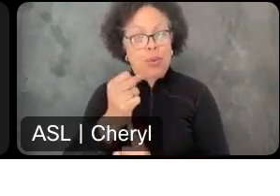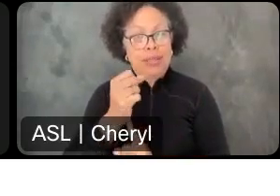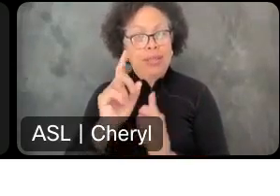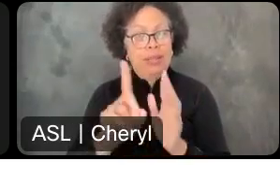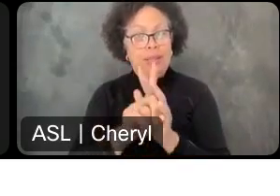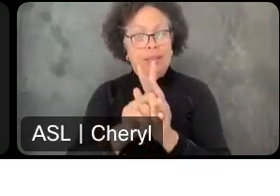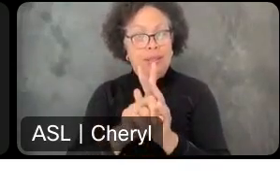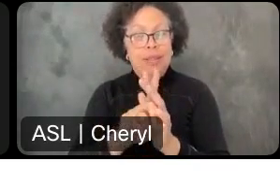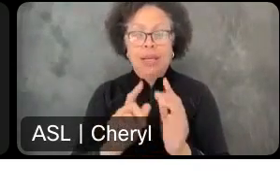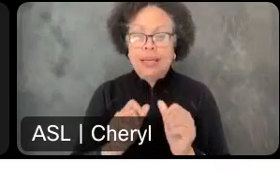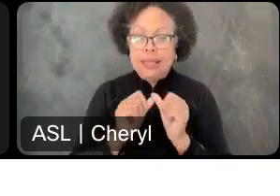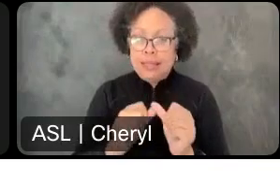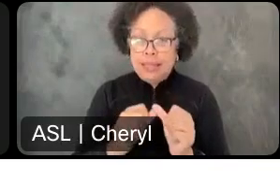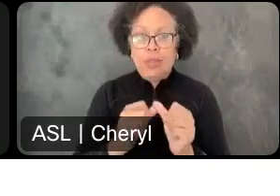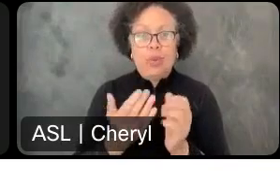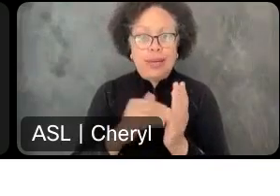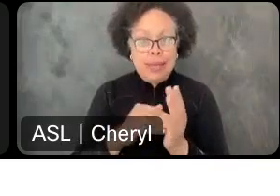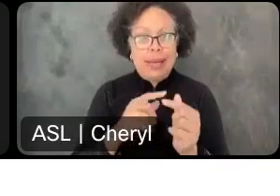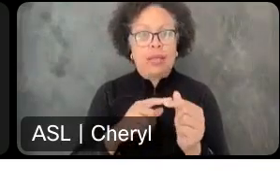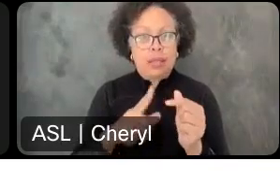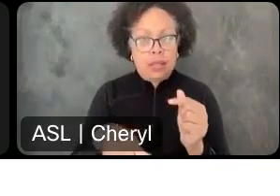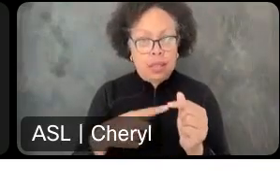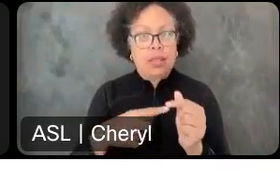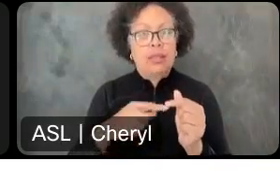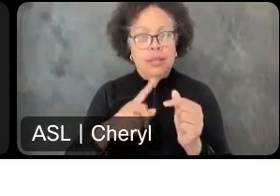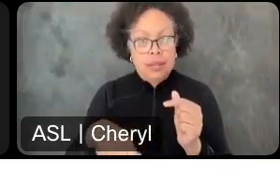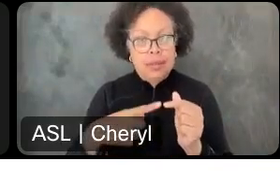continue implementing this cycle as needed.